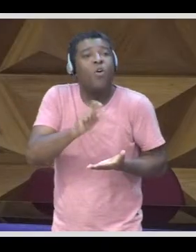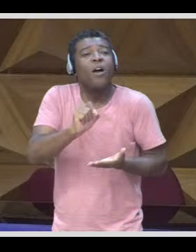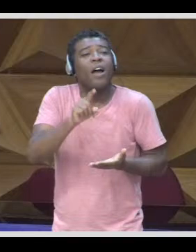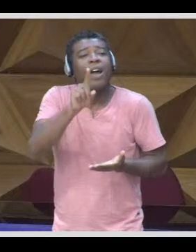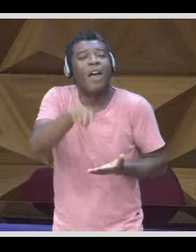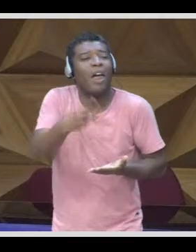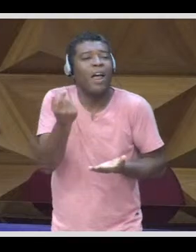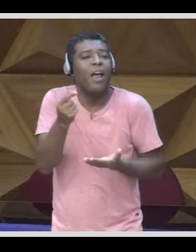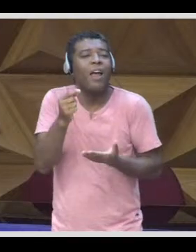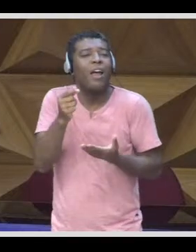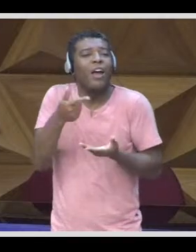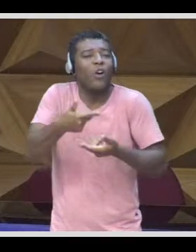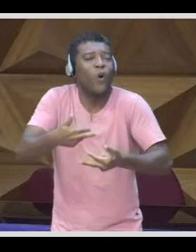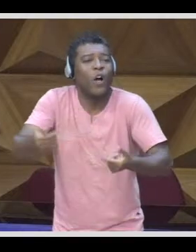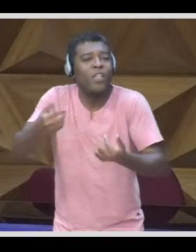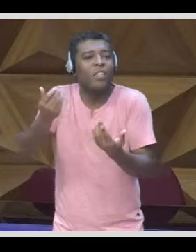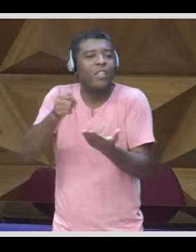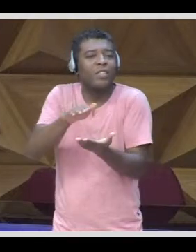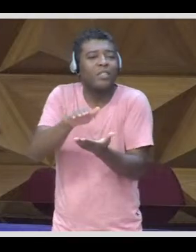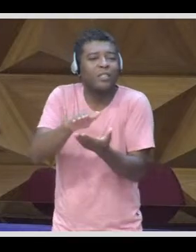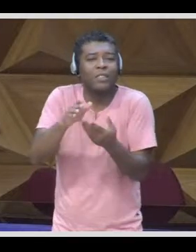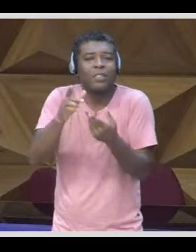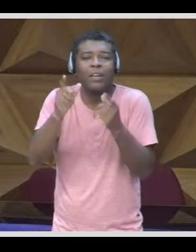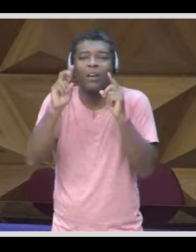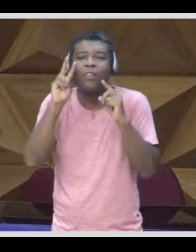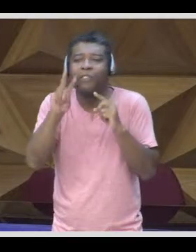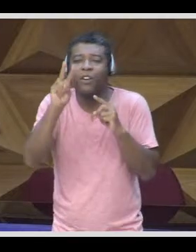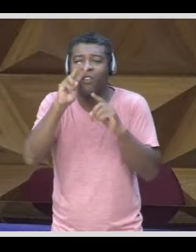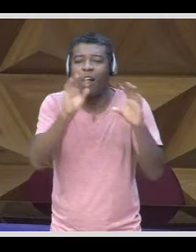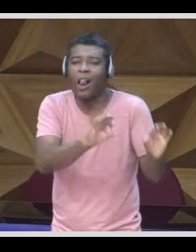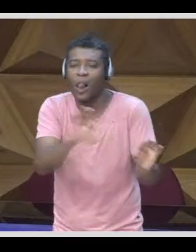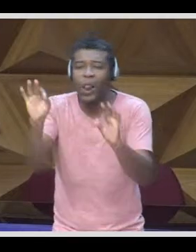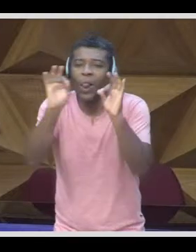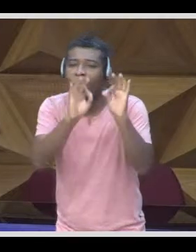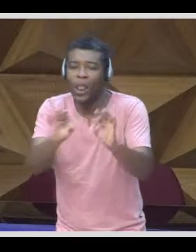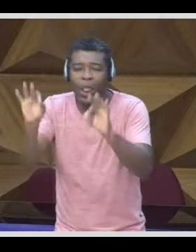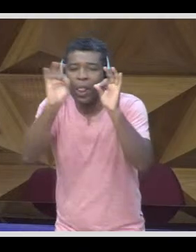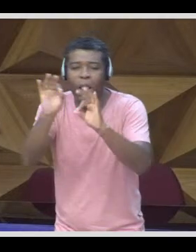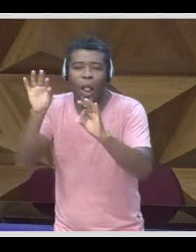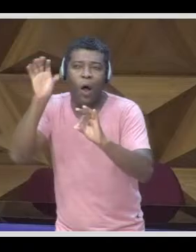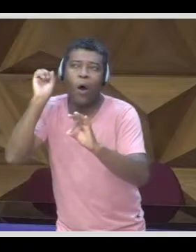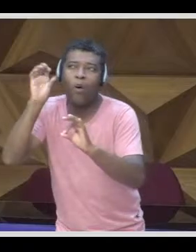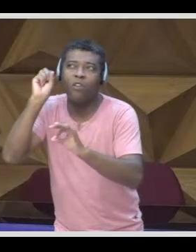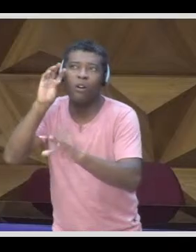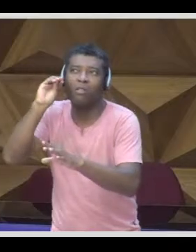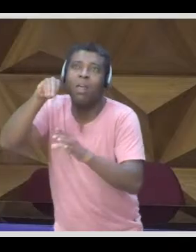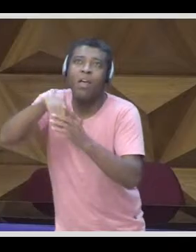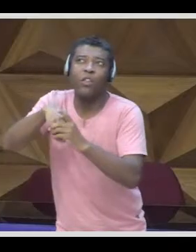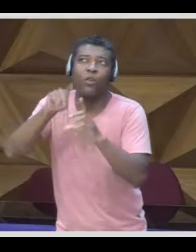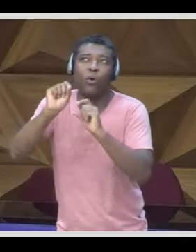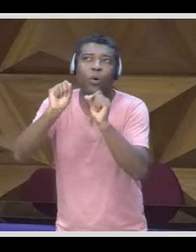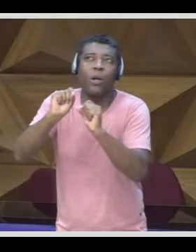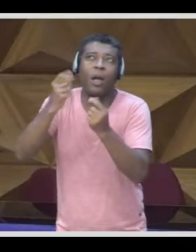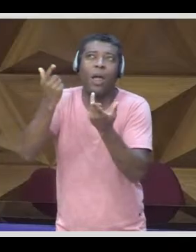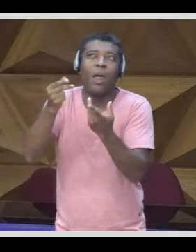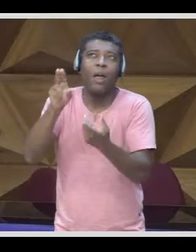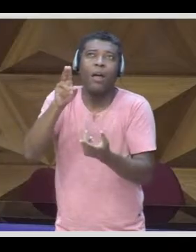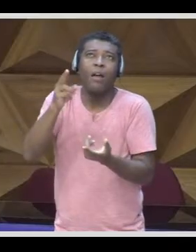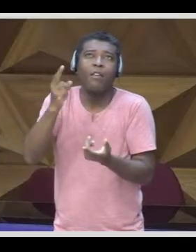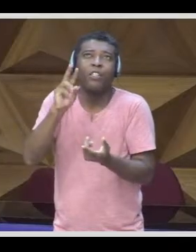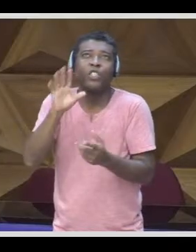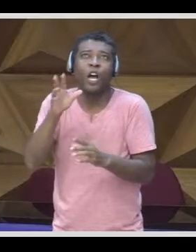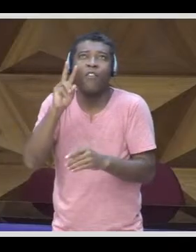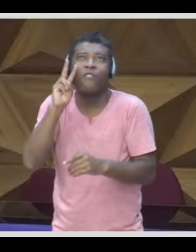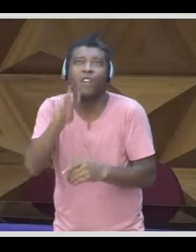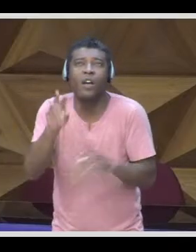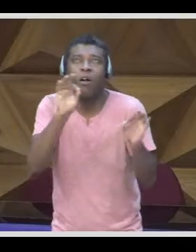one of them. But basically what we have is a trace of everything that the user consumed over time. And we use this